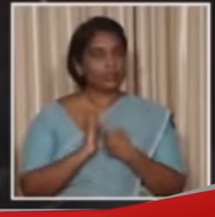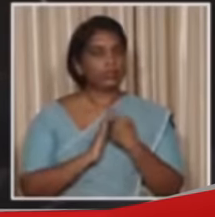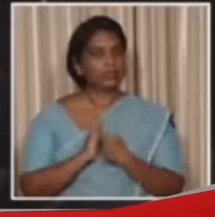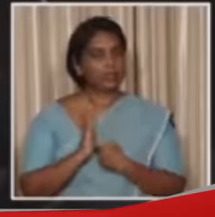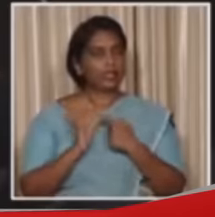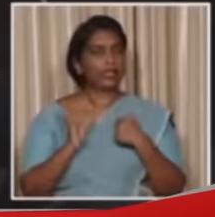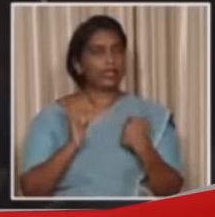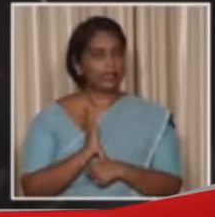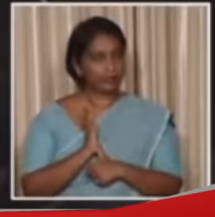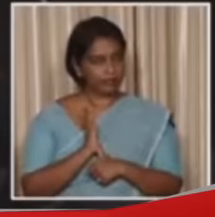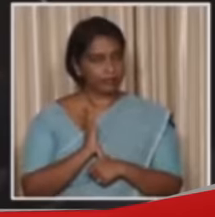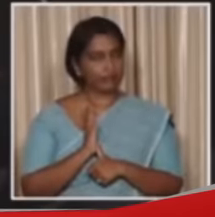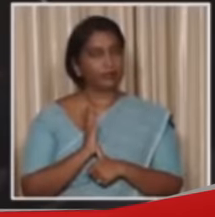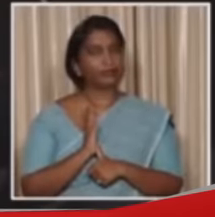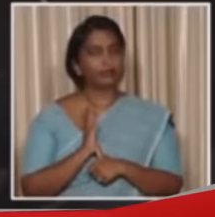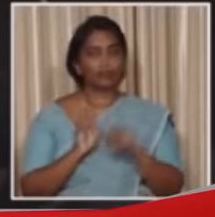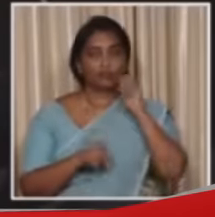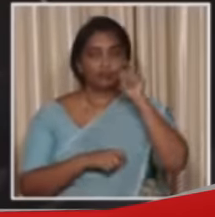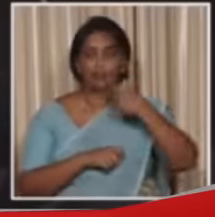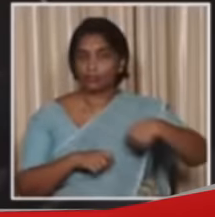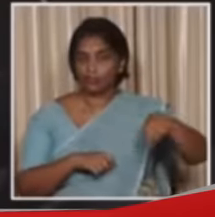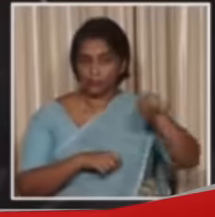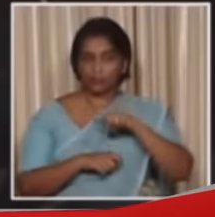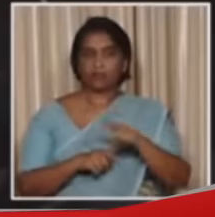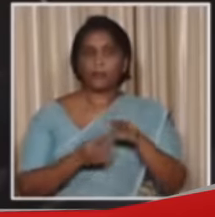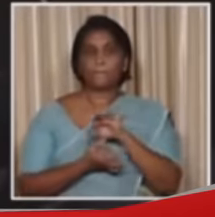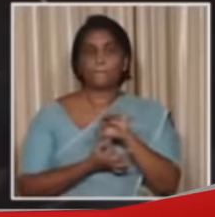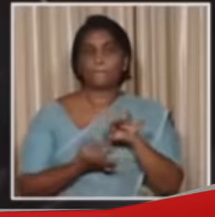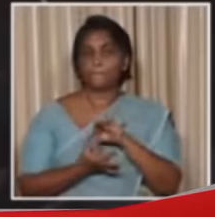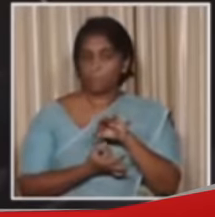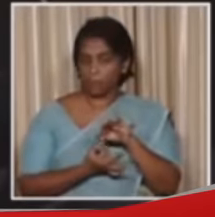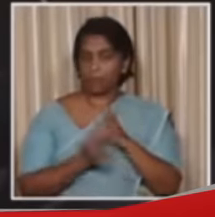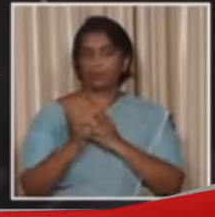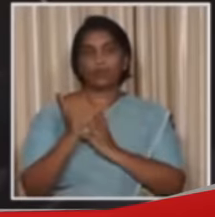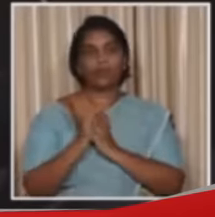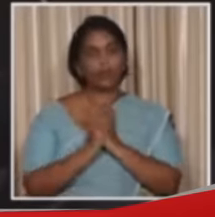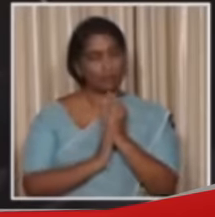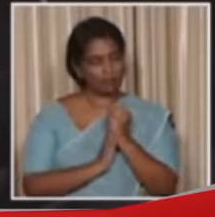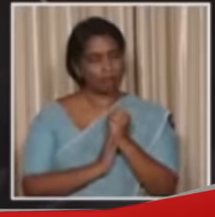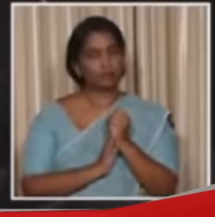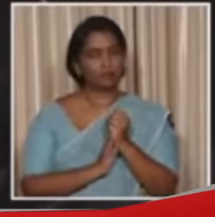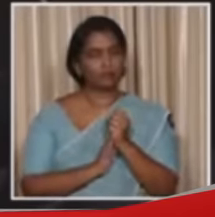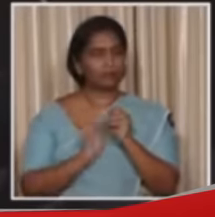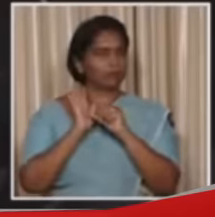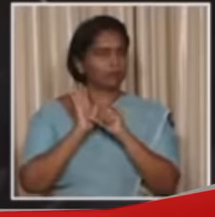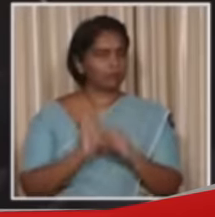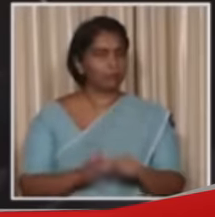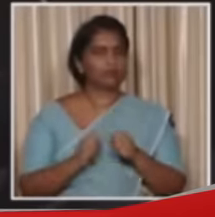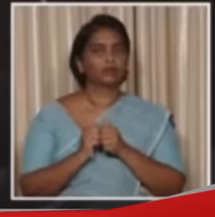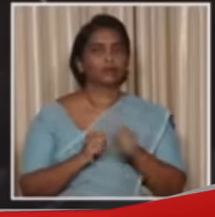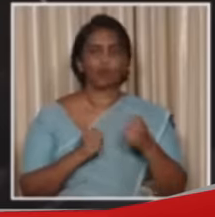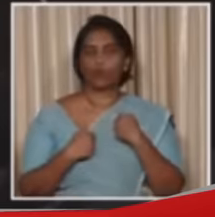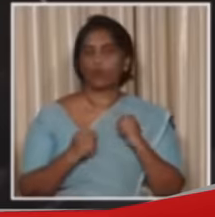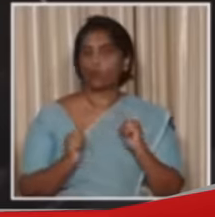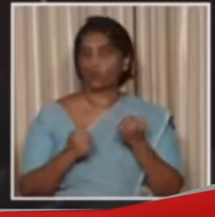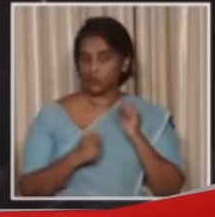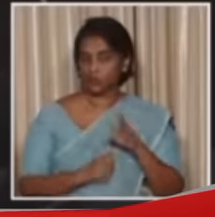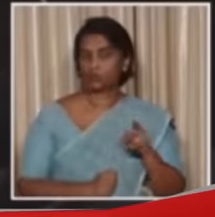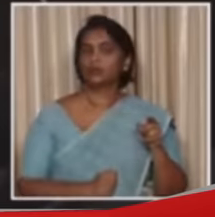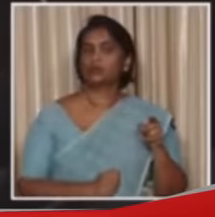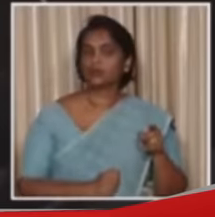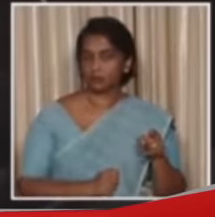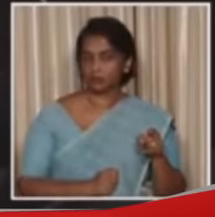people's democratic rights. There's also this attempt to demonize critics. Any criticism of the government,